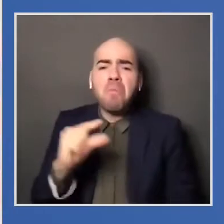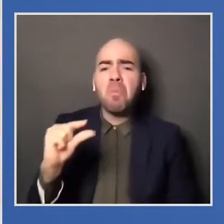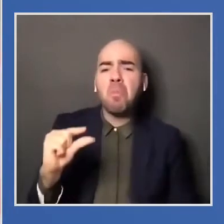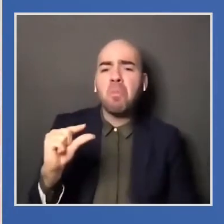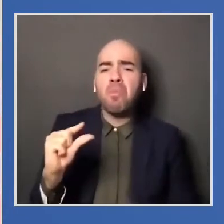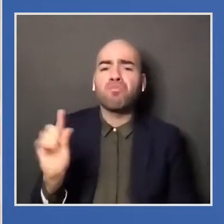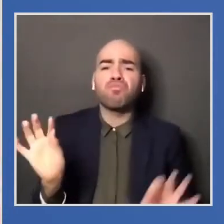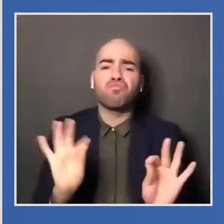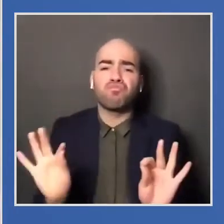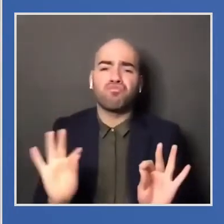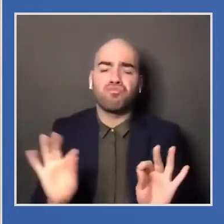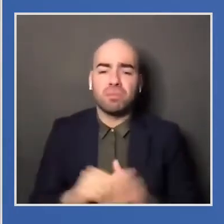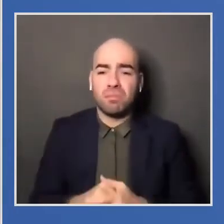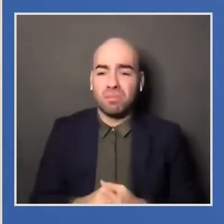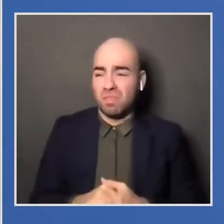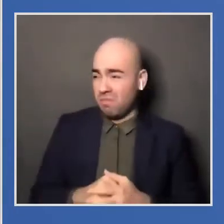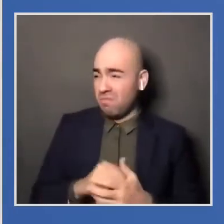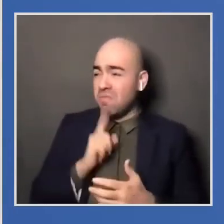As if they don't matter.